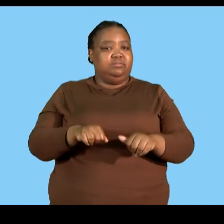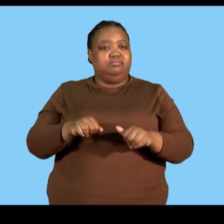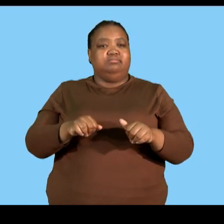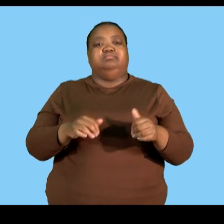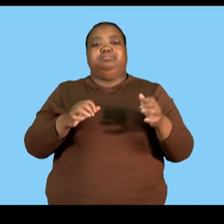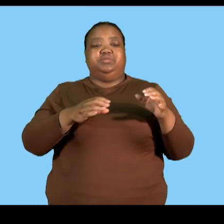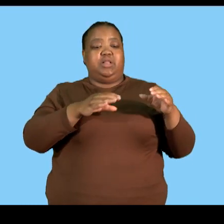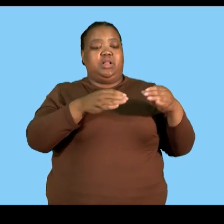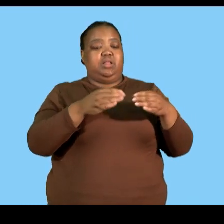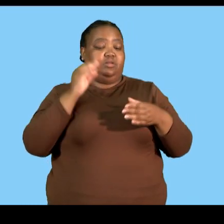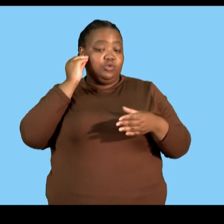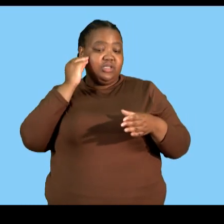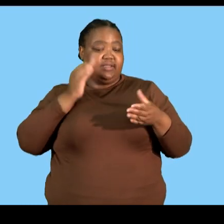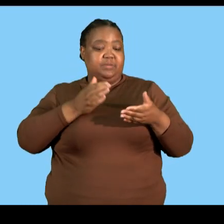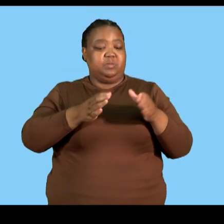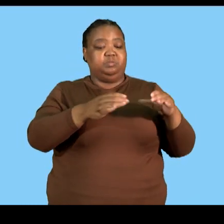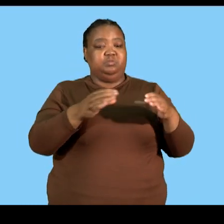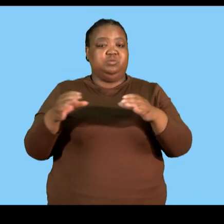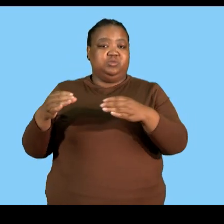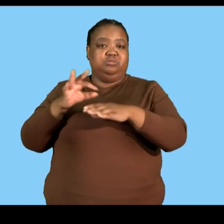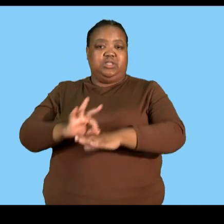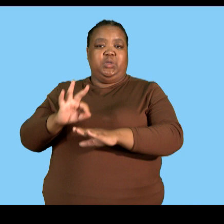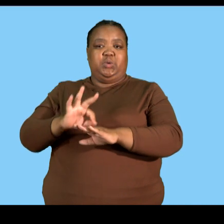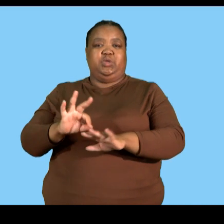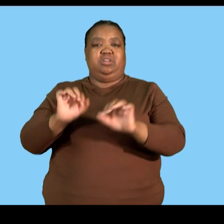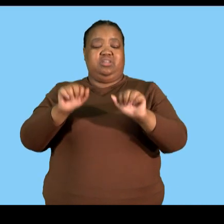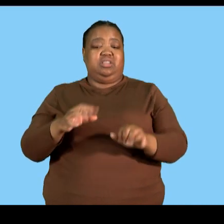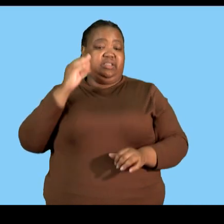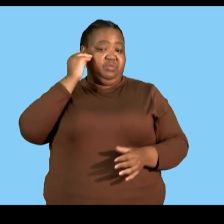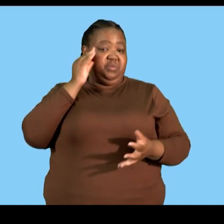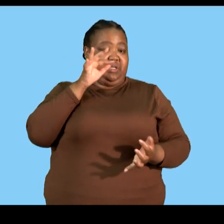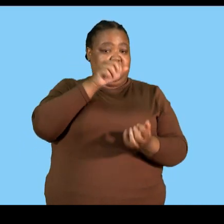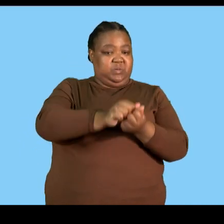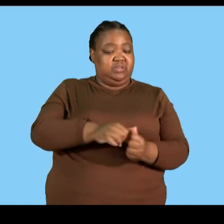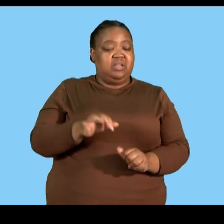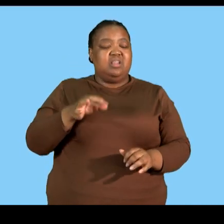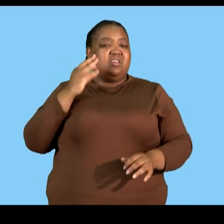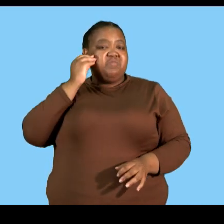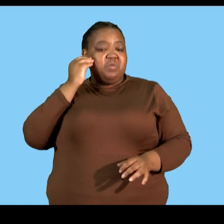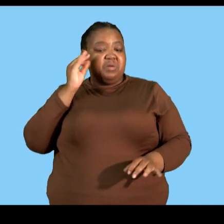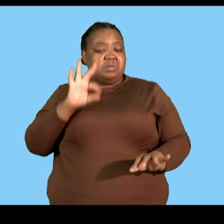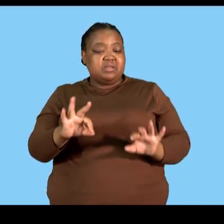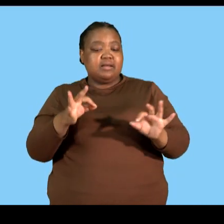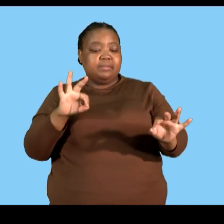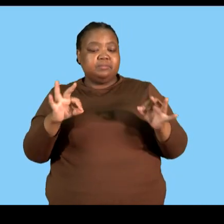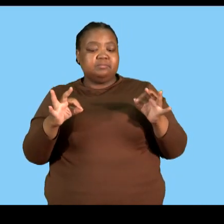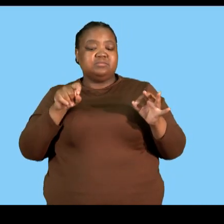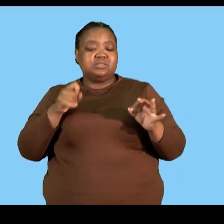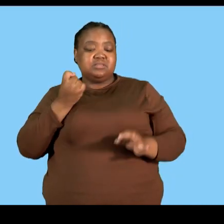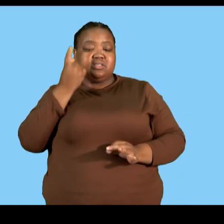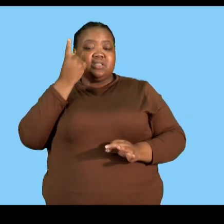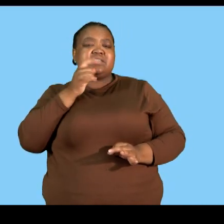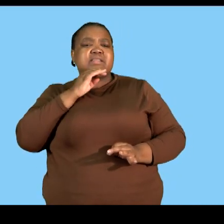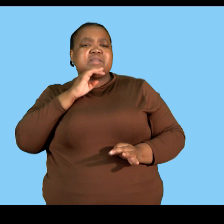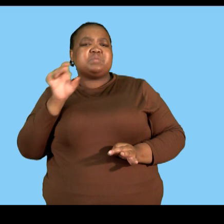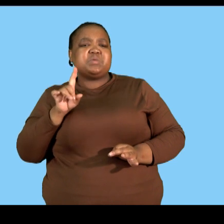data, classify and organize data, and summarize your data. And you could also be asked to analyze the